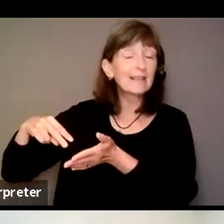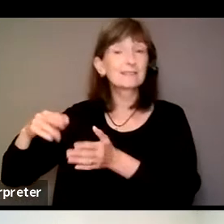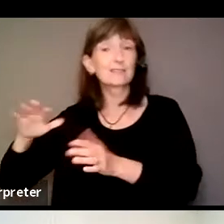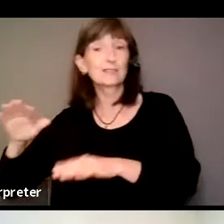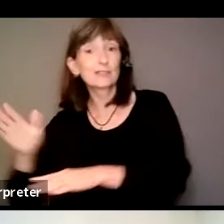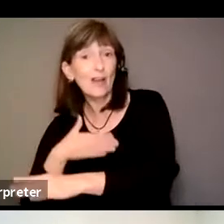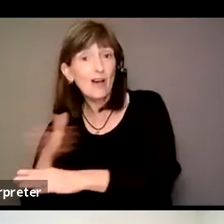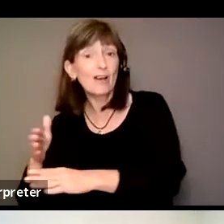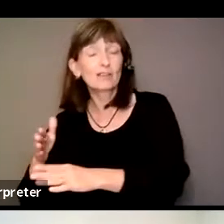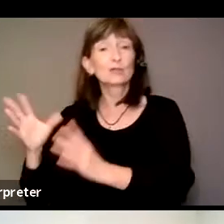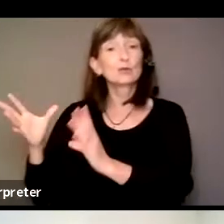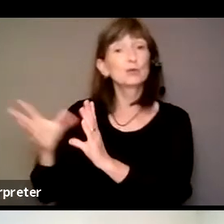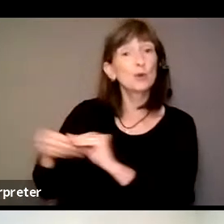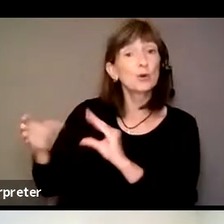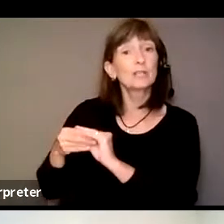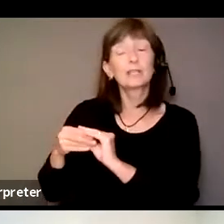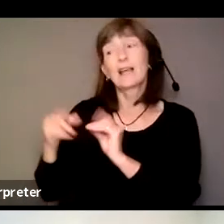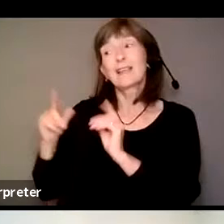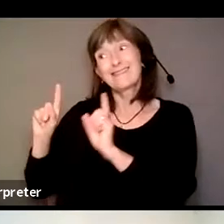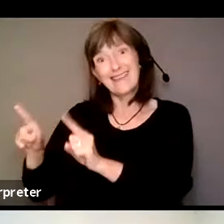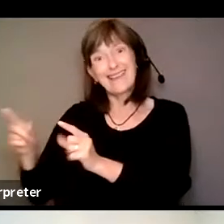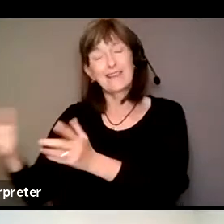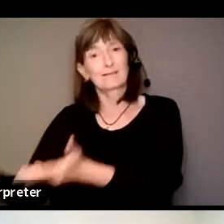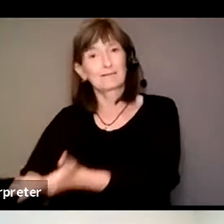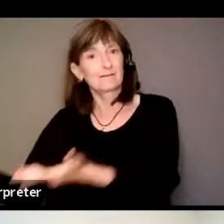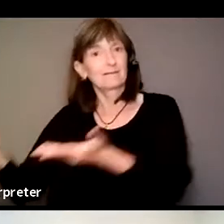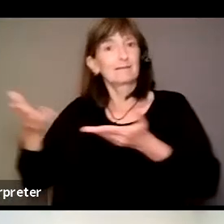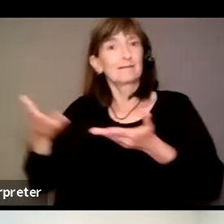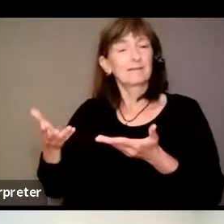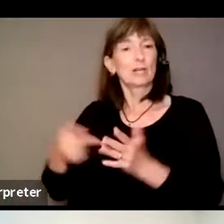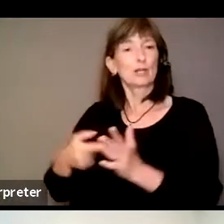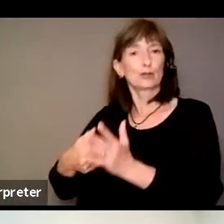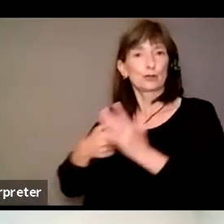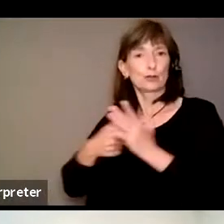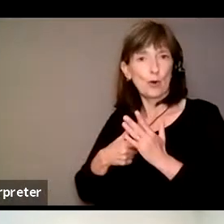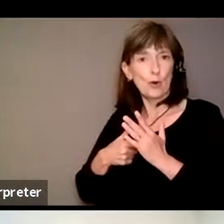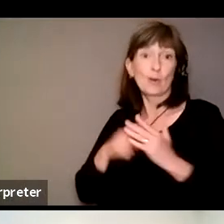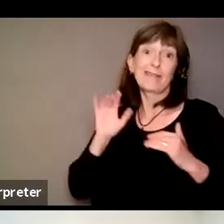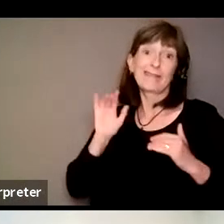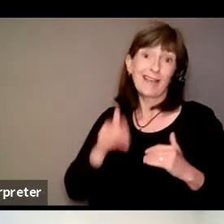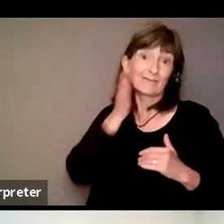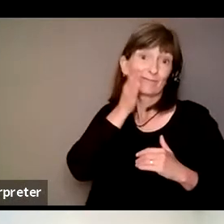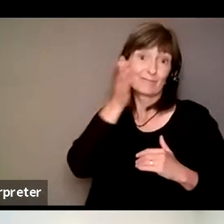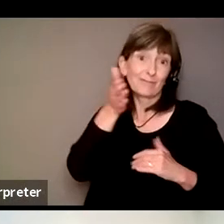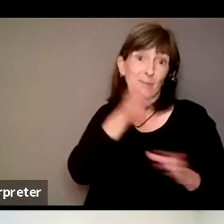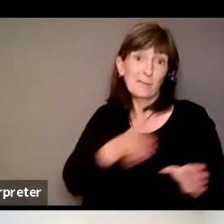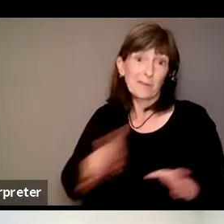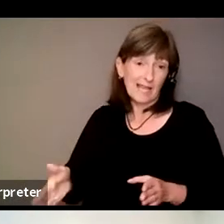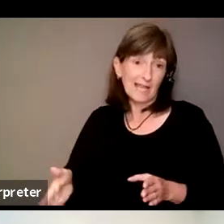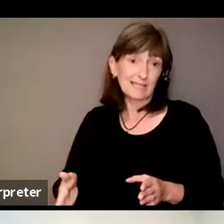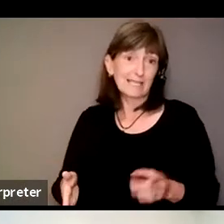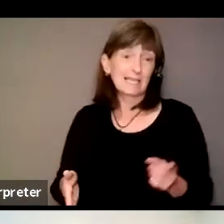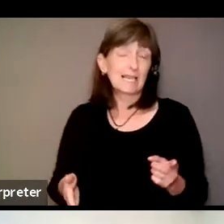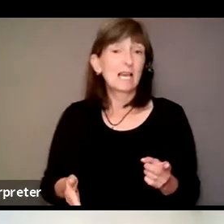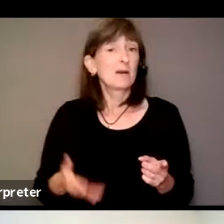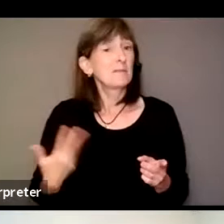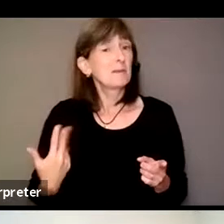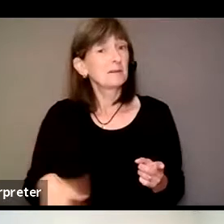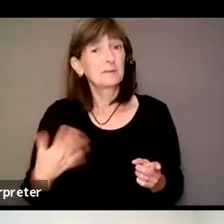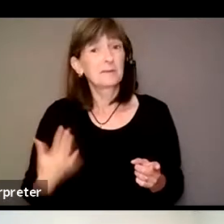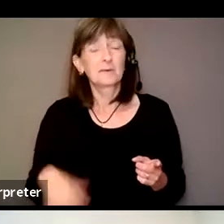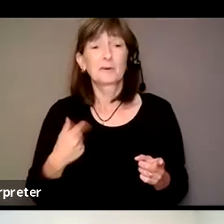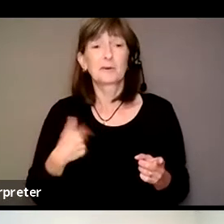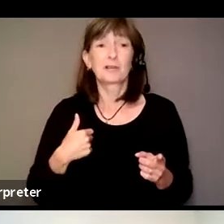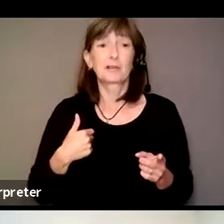song. They would embrace us with their talents. So that's our forward plan. But I can't say enough about